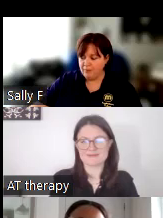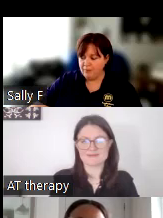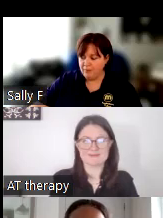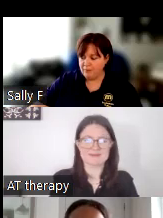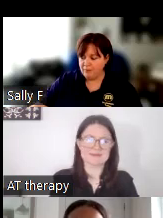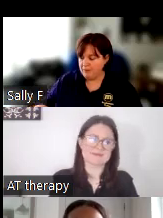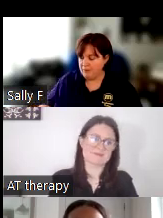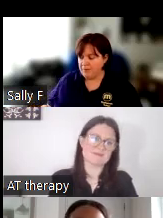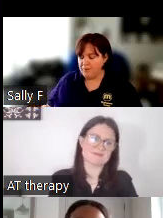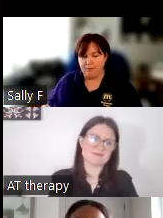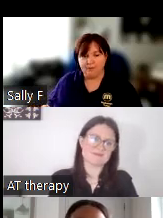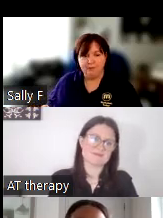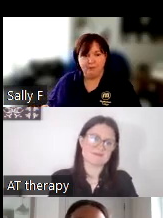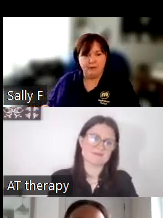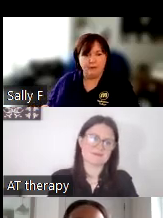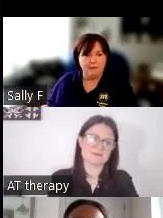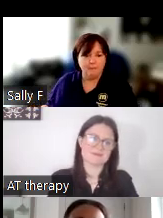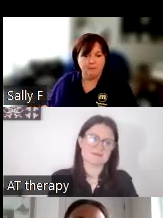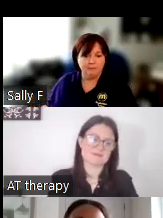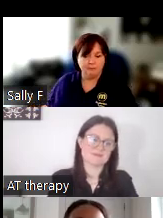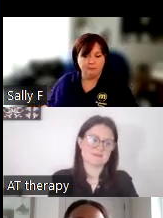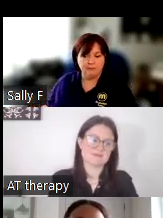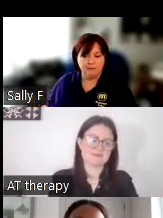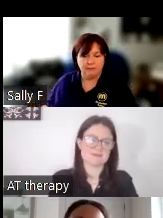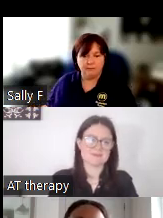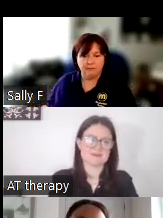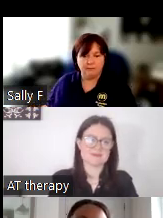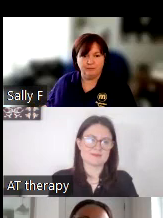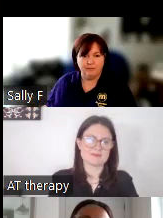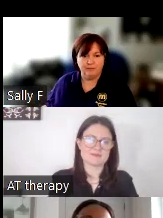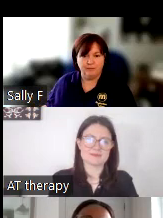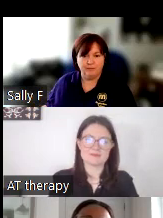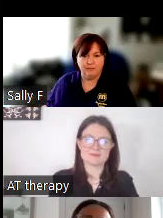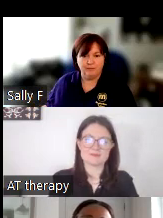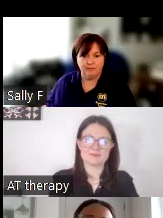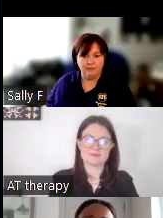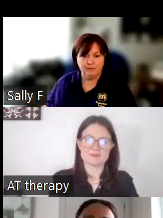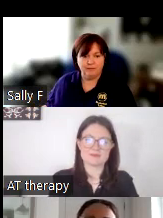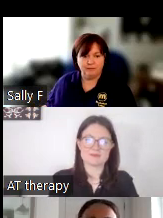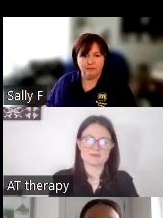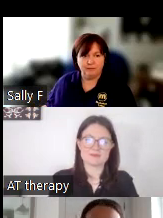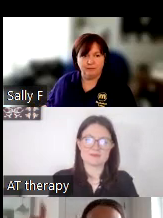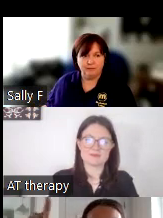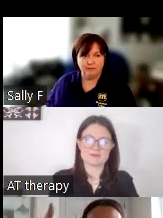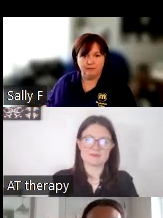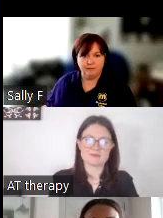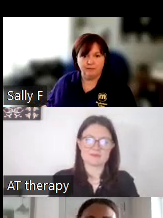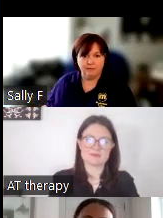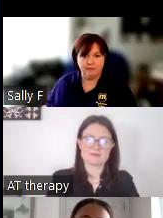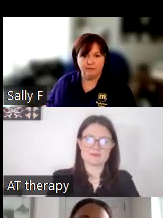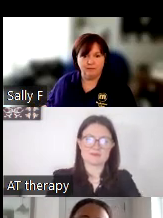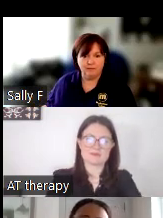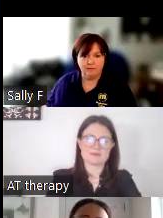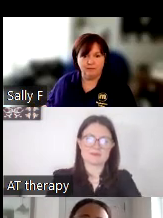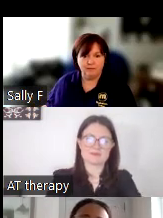I had the most success with in therapy sessions were your signs for ready, steady, go,